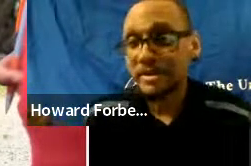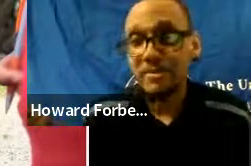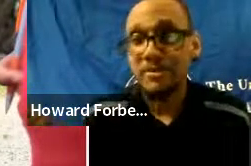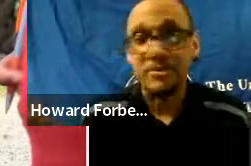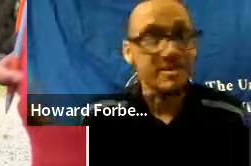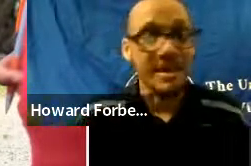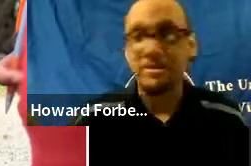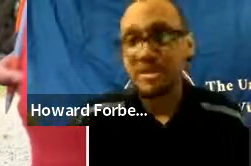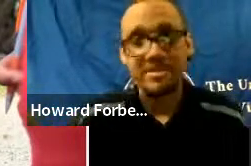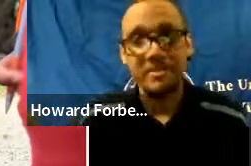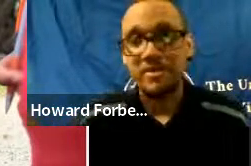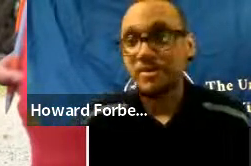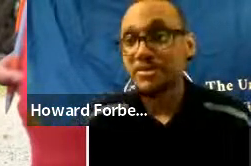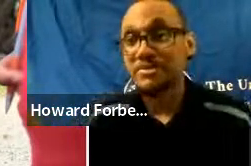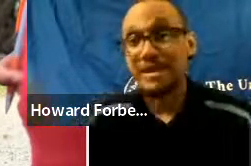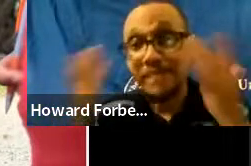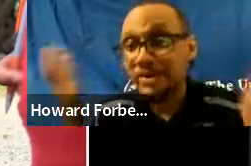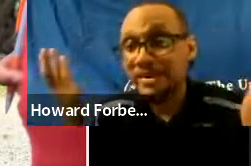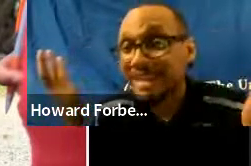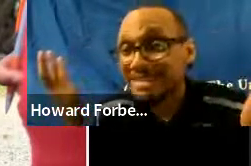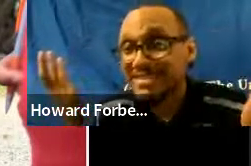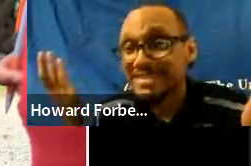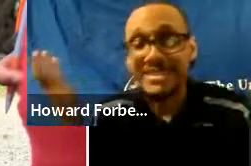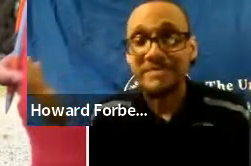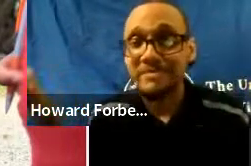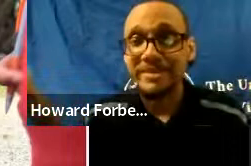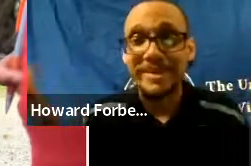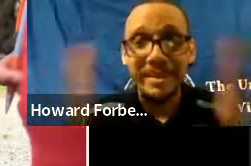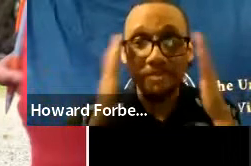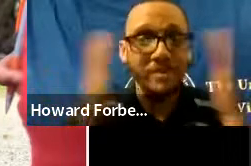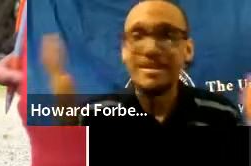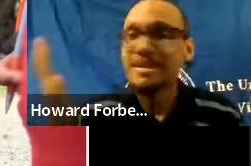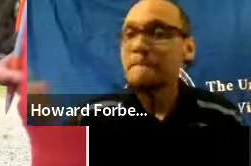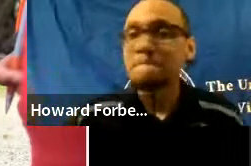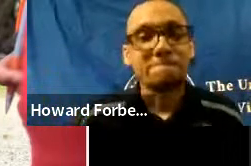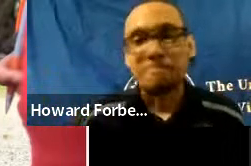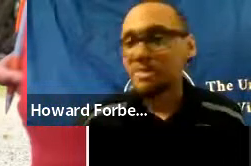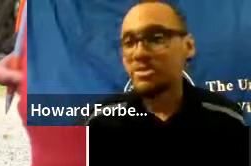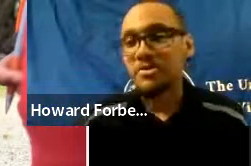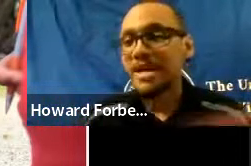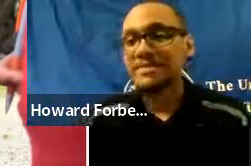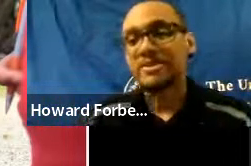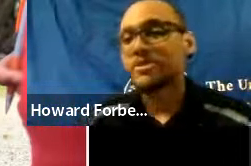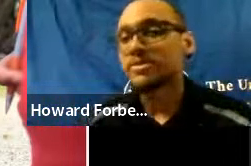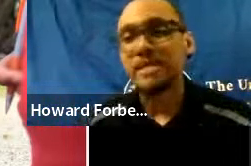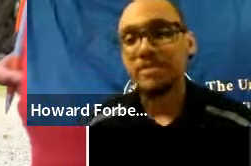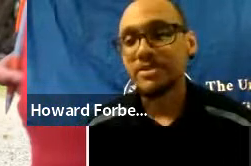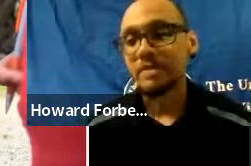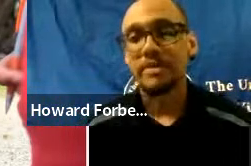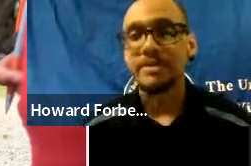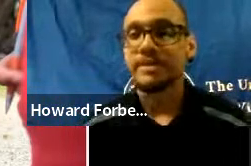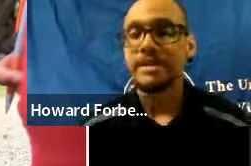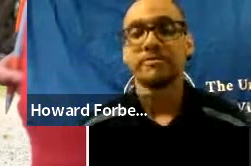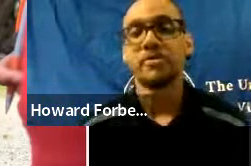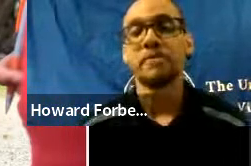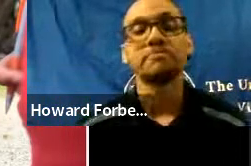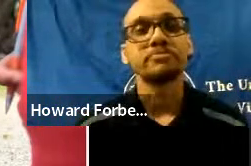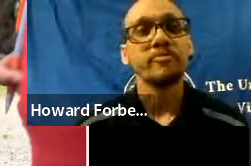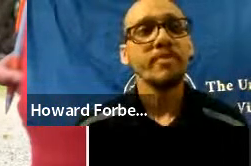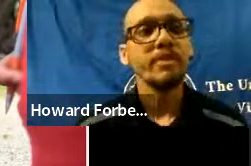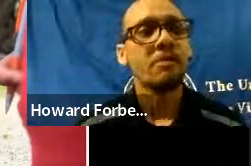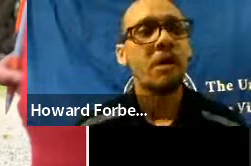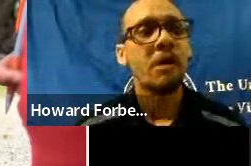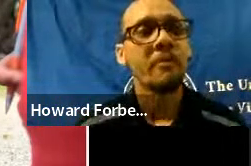I don't wear lab coats. I don't mix chemicals. I might wear glasses and I might be a guy, but that stereotype doesn't apply to